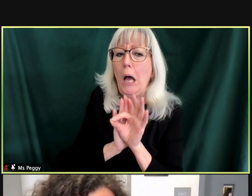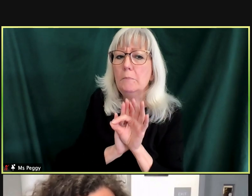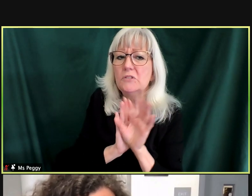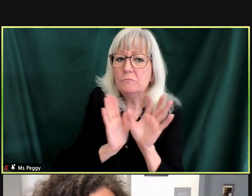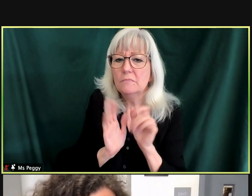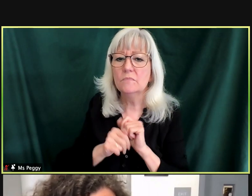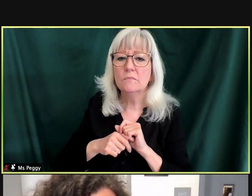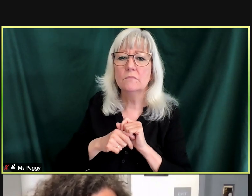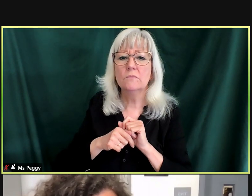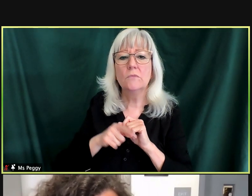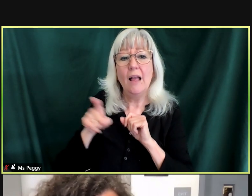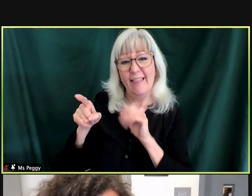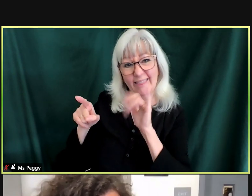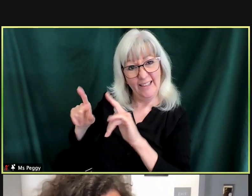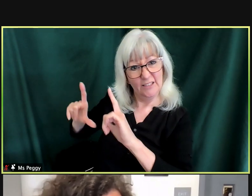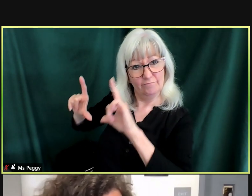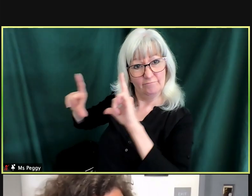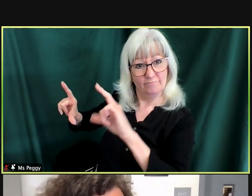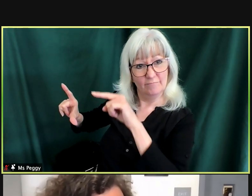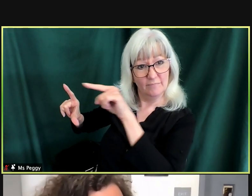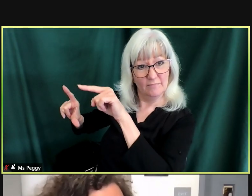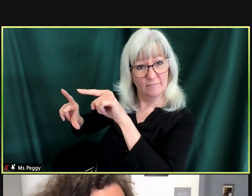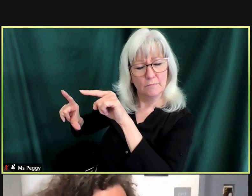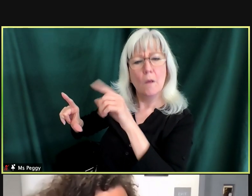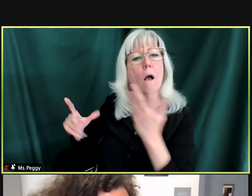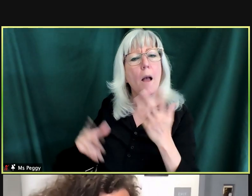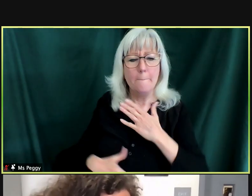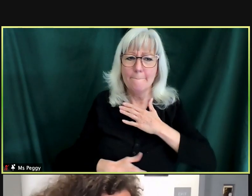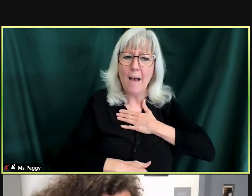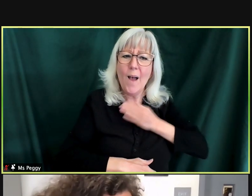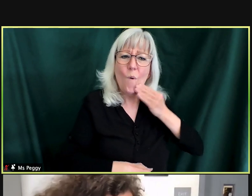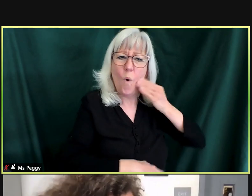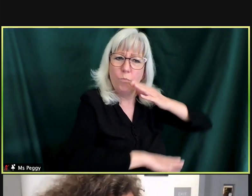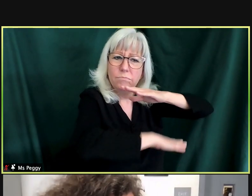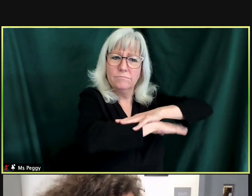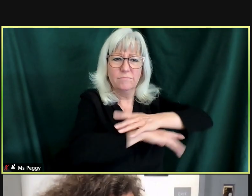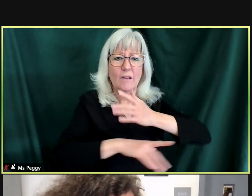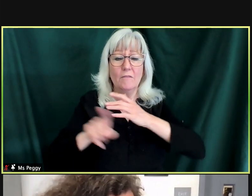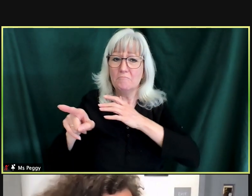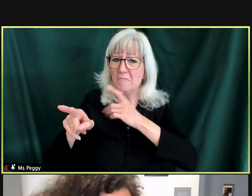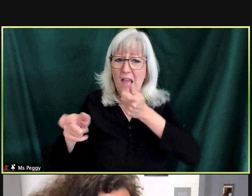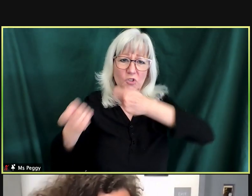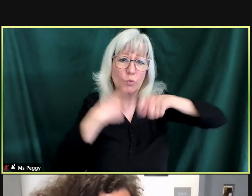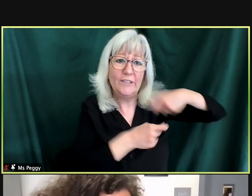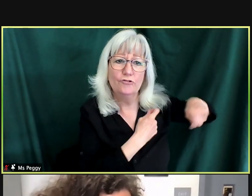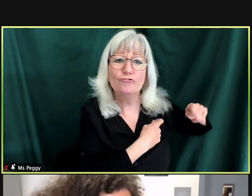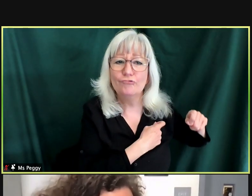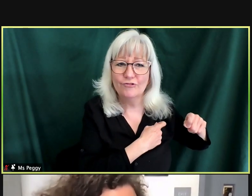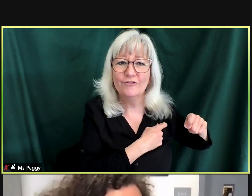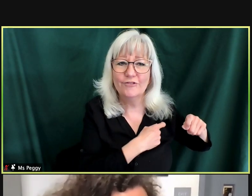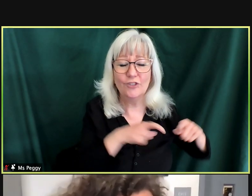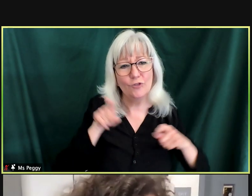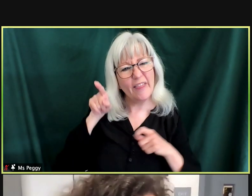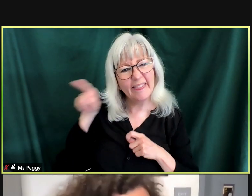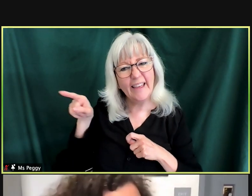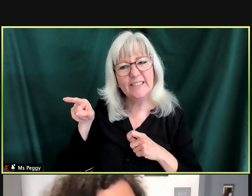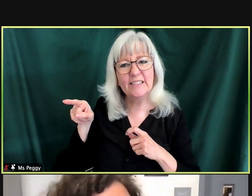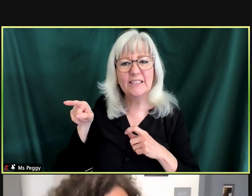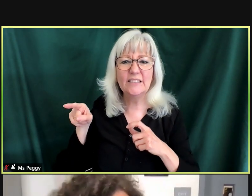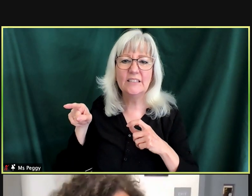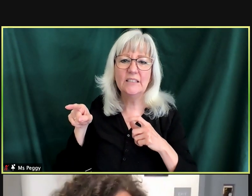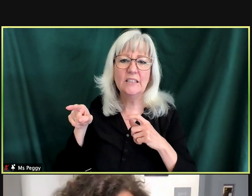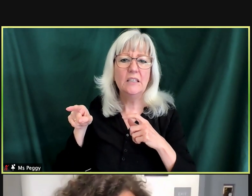this still life and you could swap out everything in the still life for modern things, but keep the